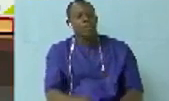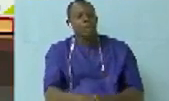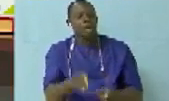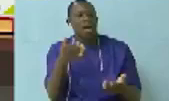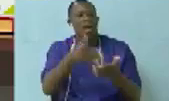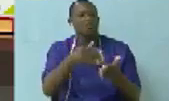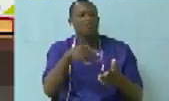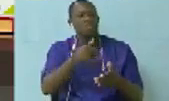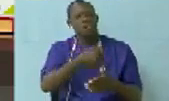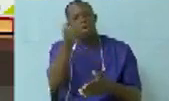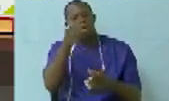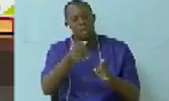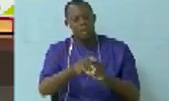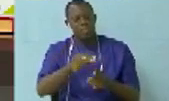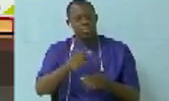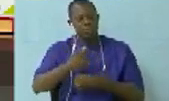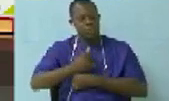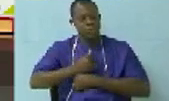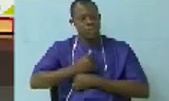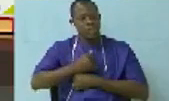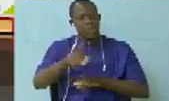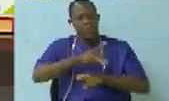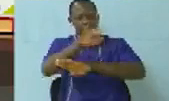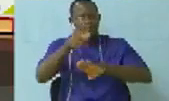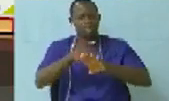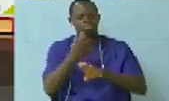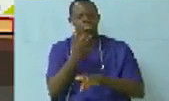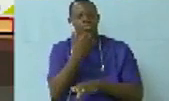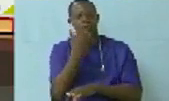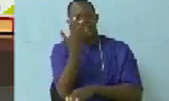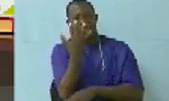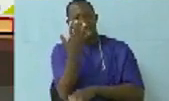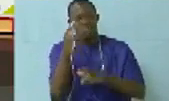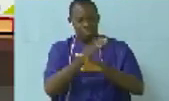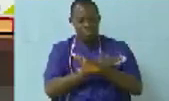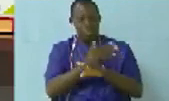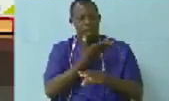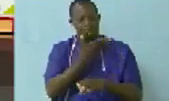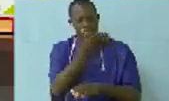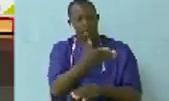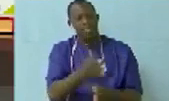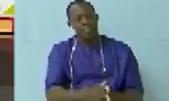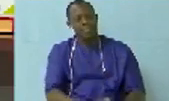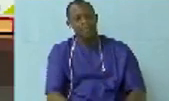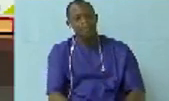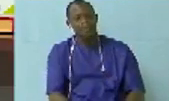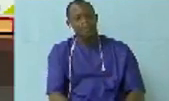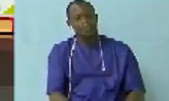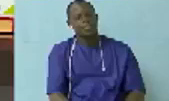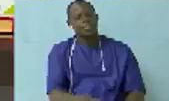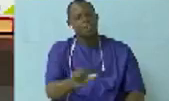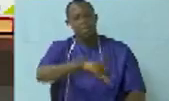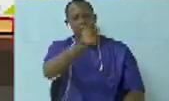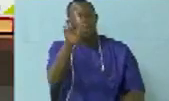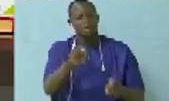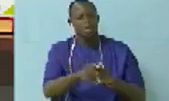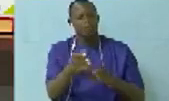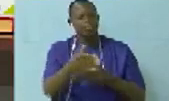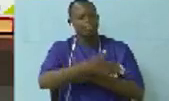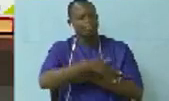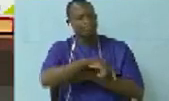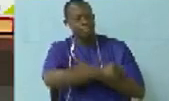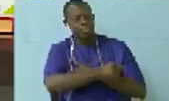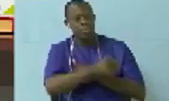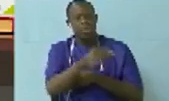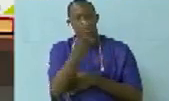short wing number 5. Security wing and locked in a